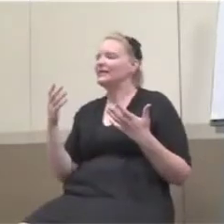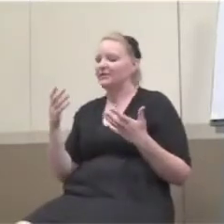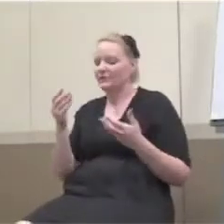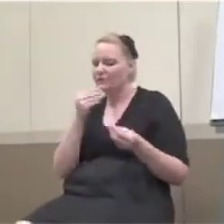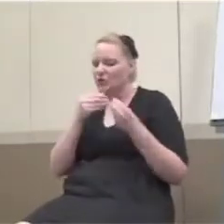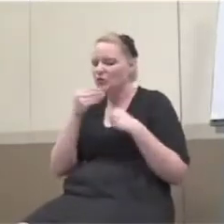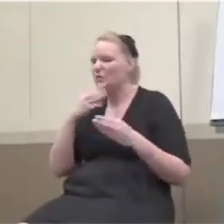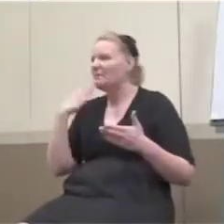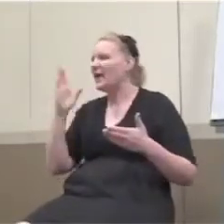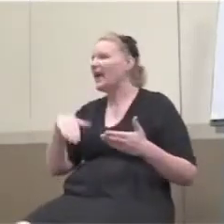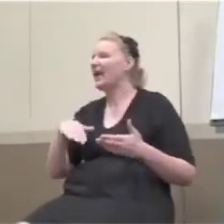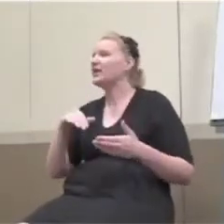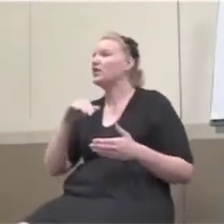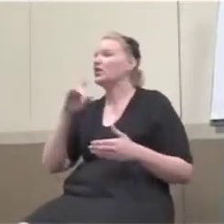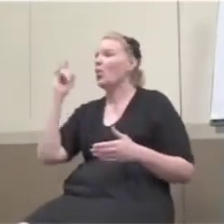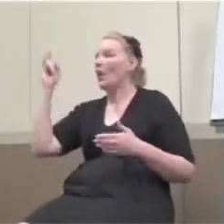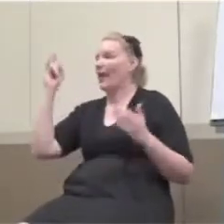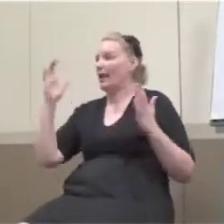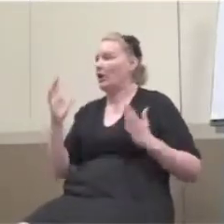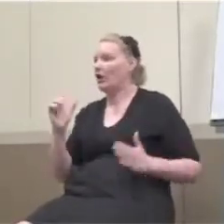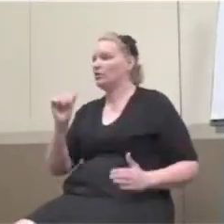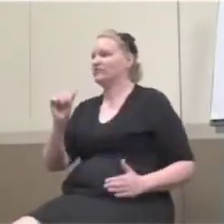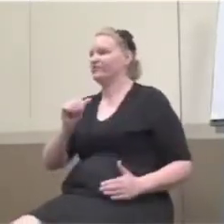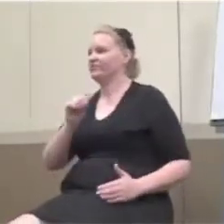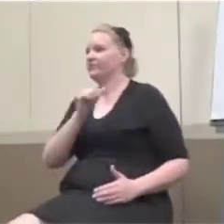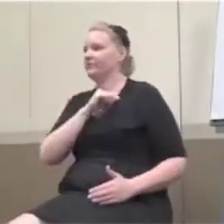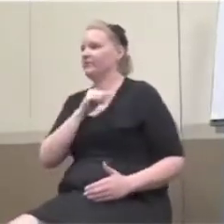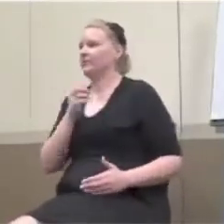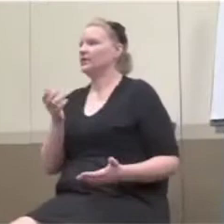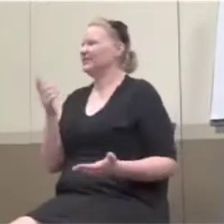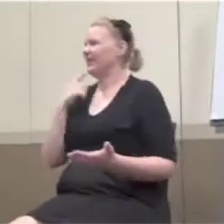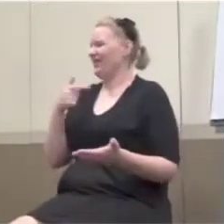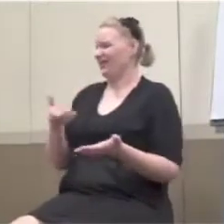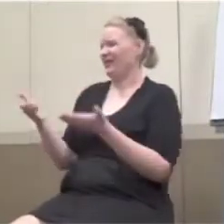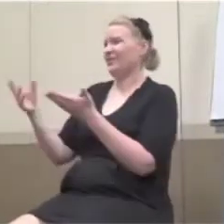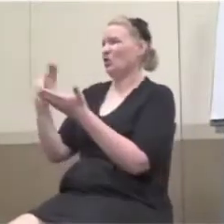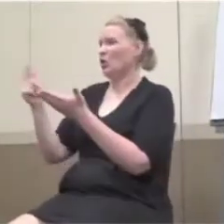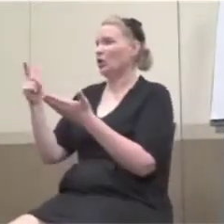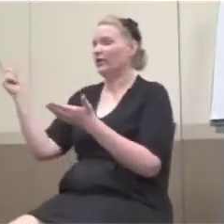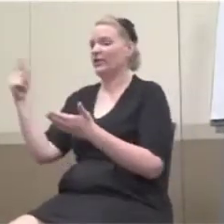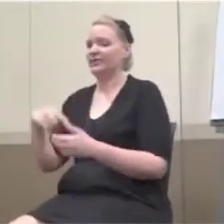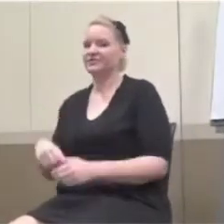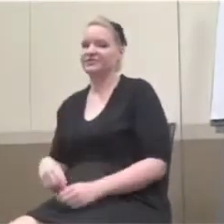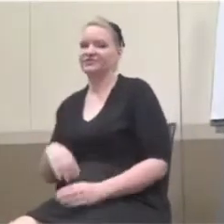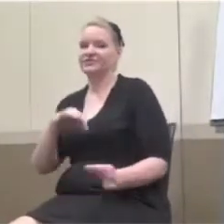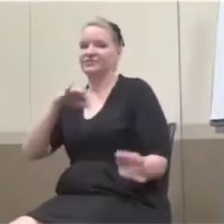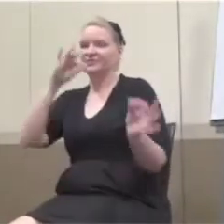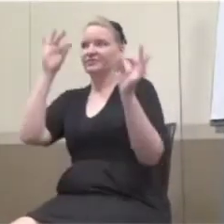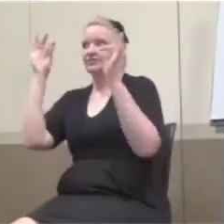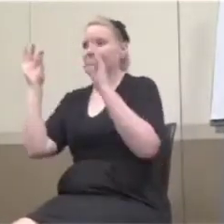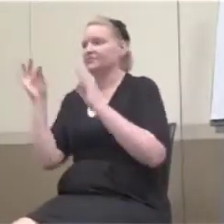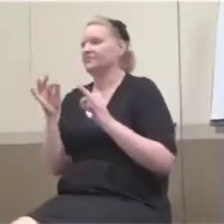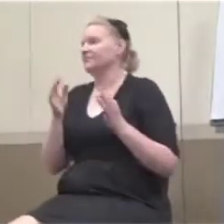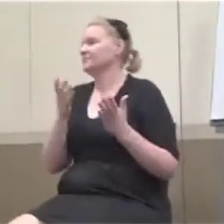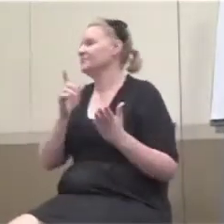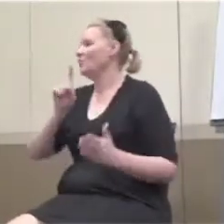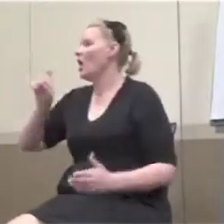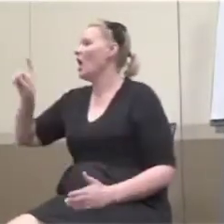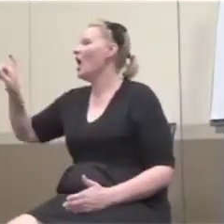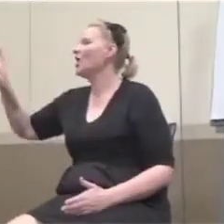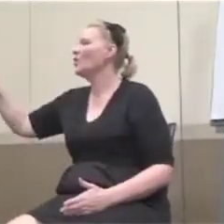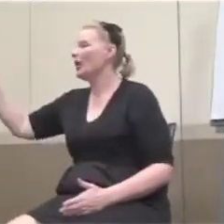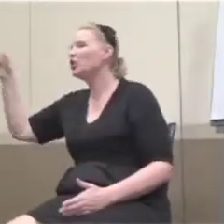You get attitude from the server, okay? She rolls her eyes or he rolls his eyes and brings it back, and then you know they're going to spit in it, right? And